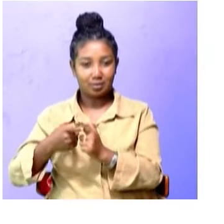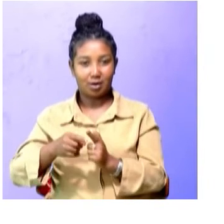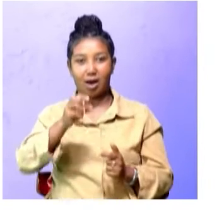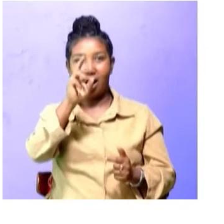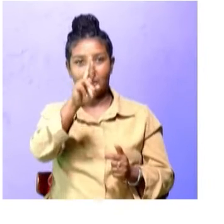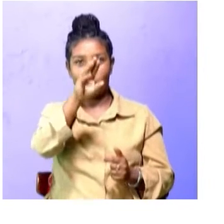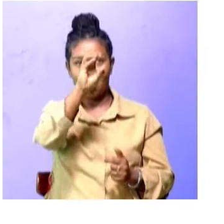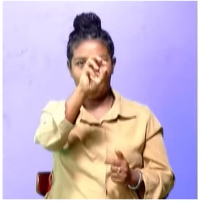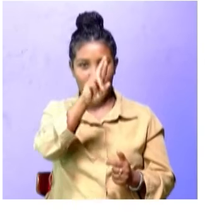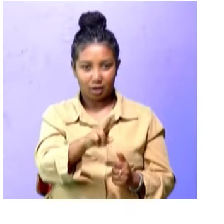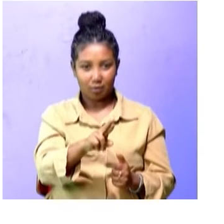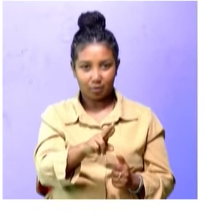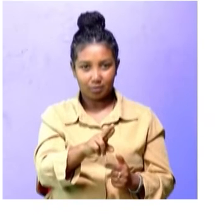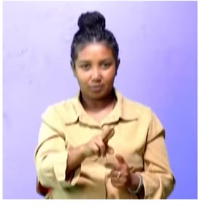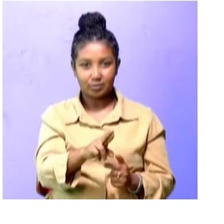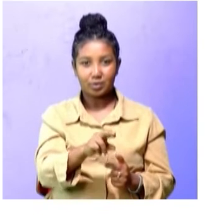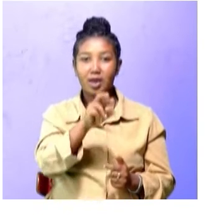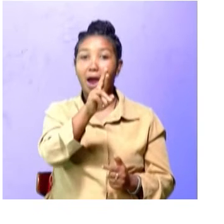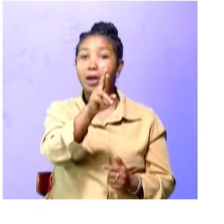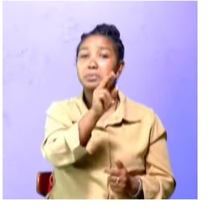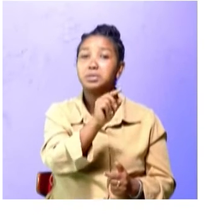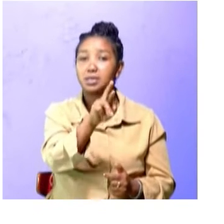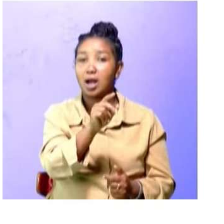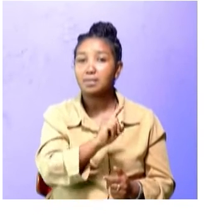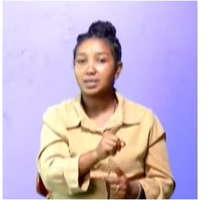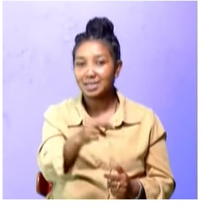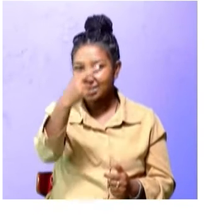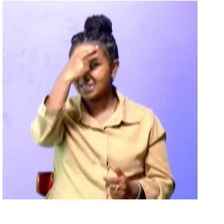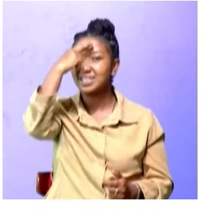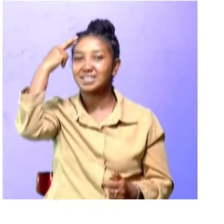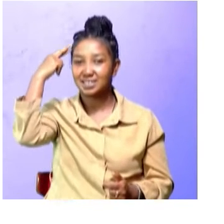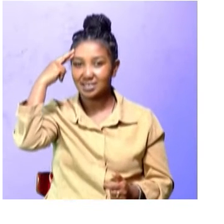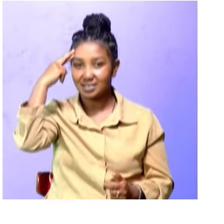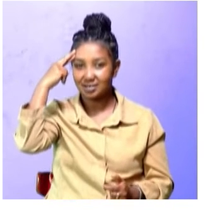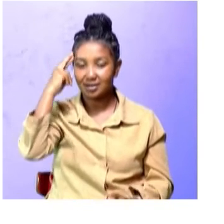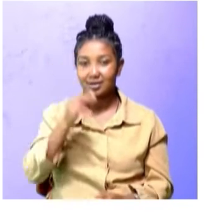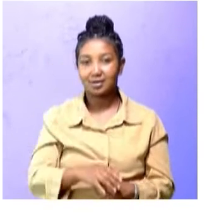R, which means what? R stands for a reason.